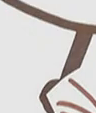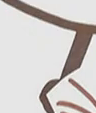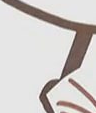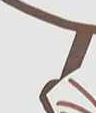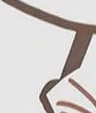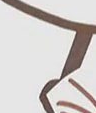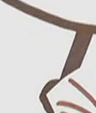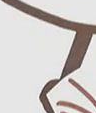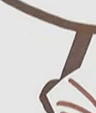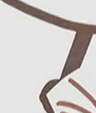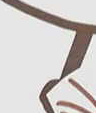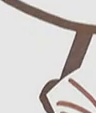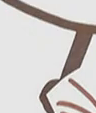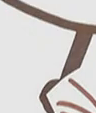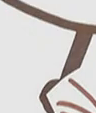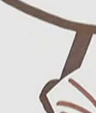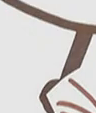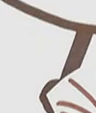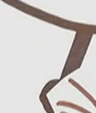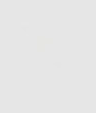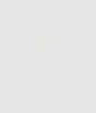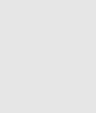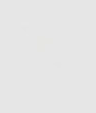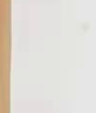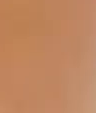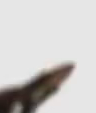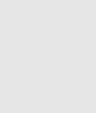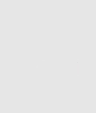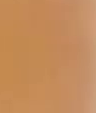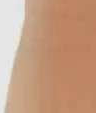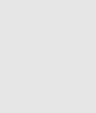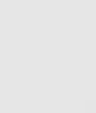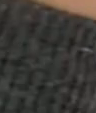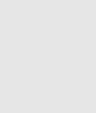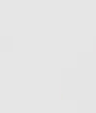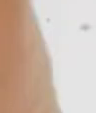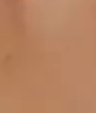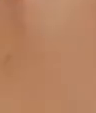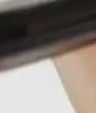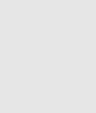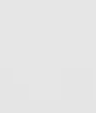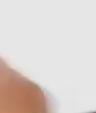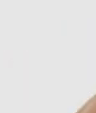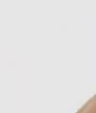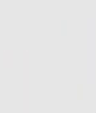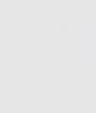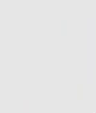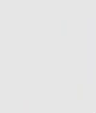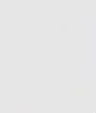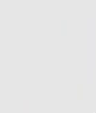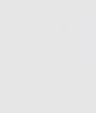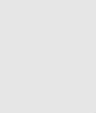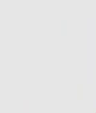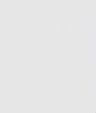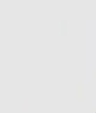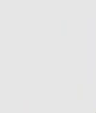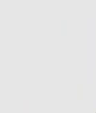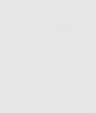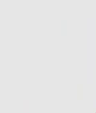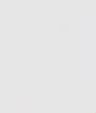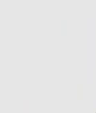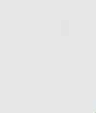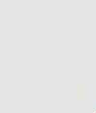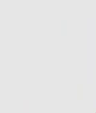the mouse can remember the object it has already seen. This is promising early stage research, but before we know how effective it is in Alzheimer's